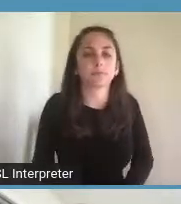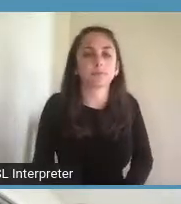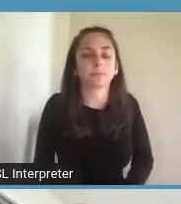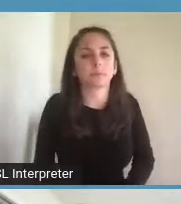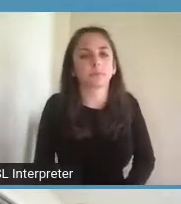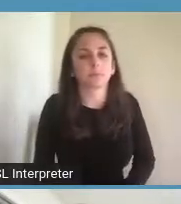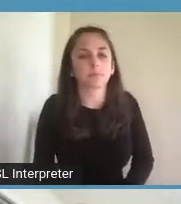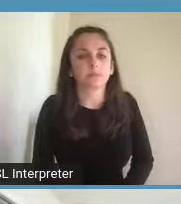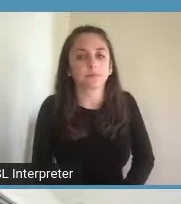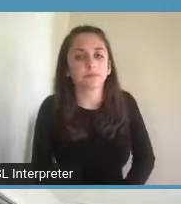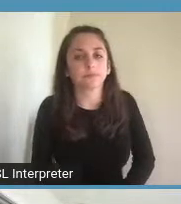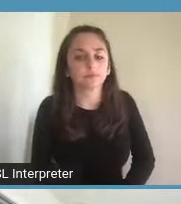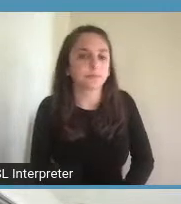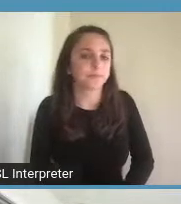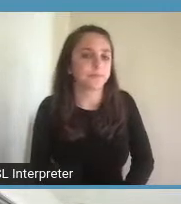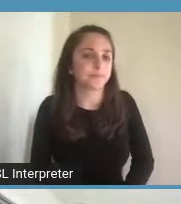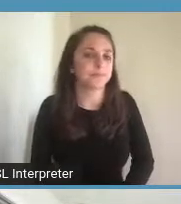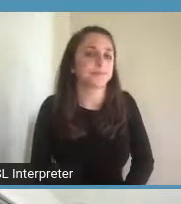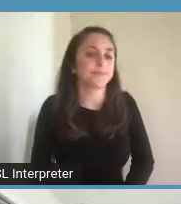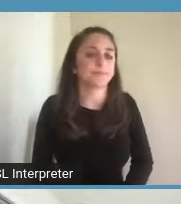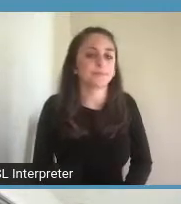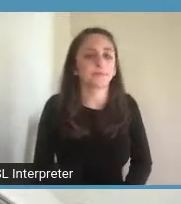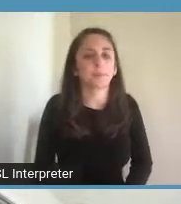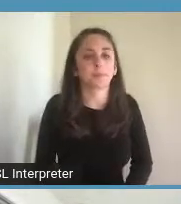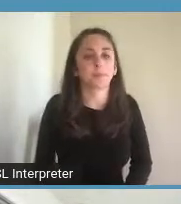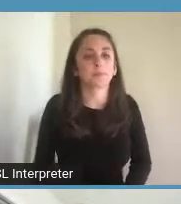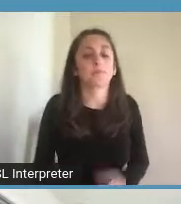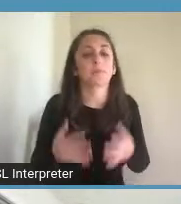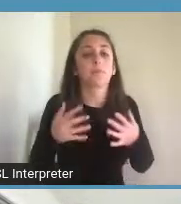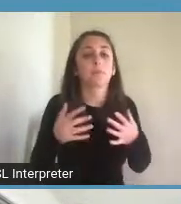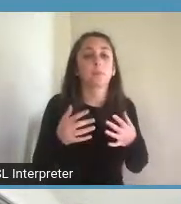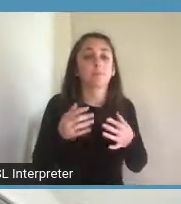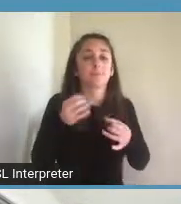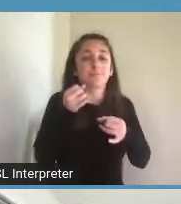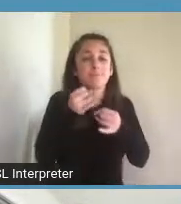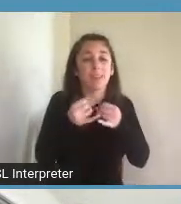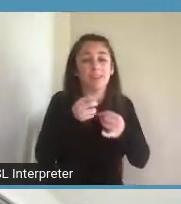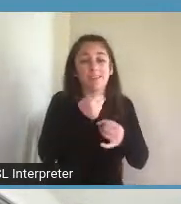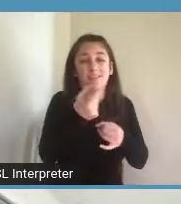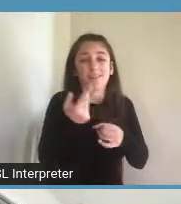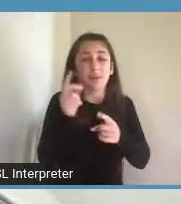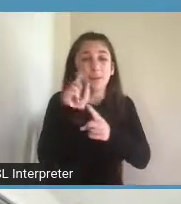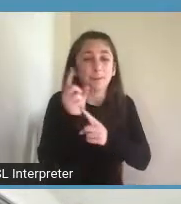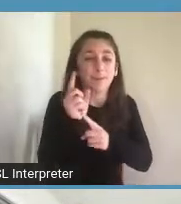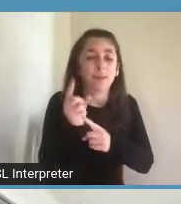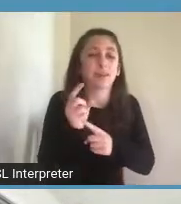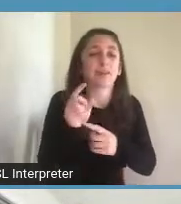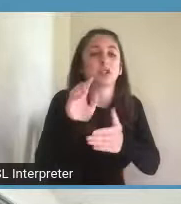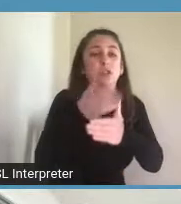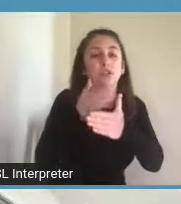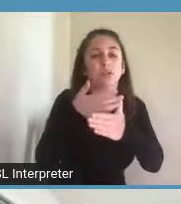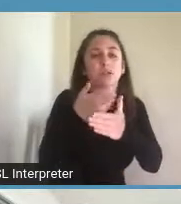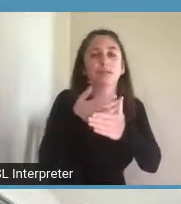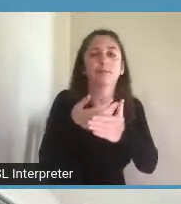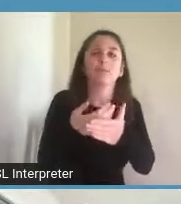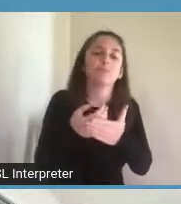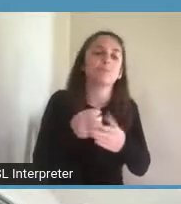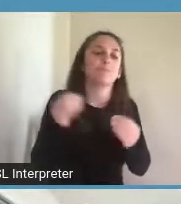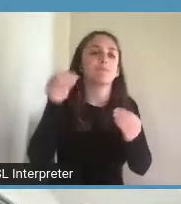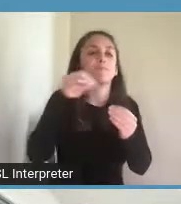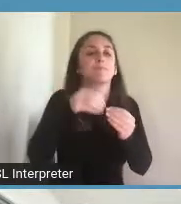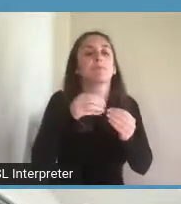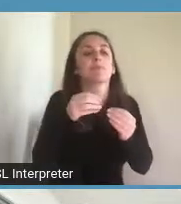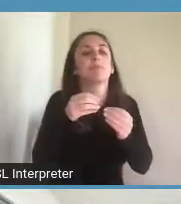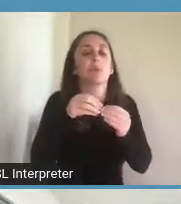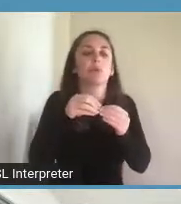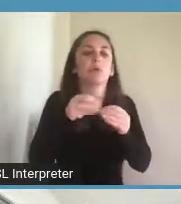etc., using Google Analytics data. So in this last few minutes, I'm just going to share a couple other ways that you might want to round out what you're